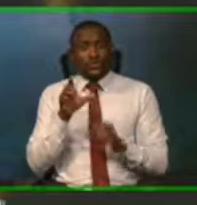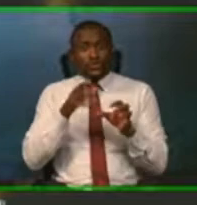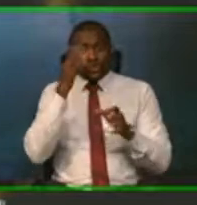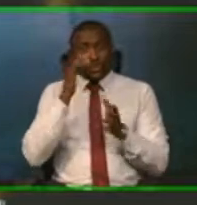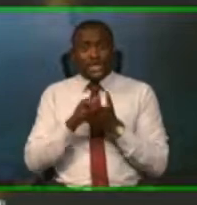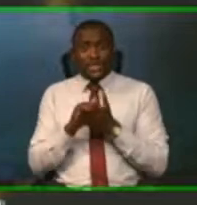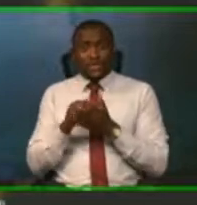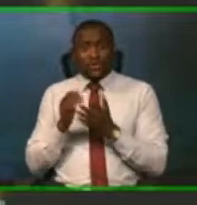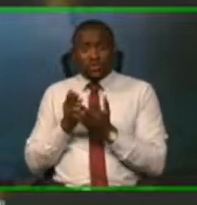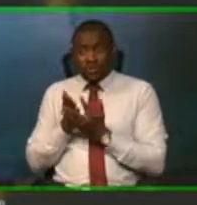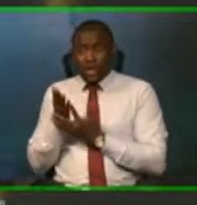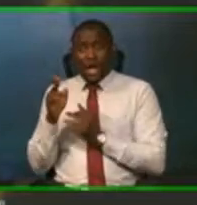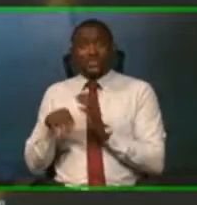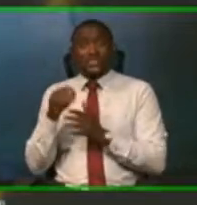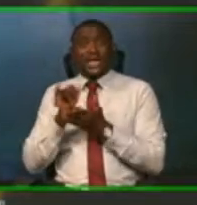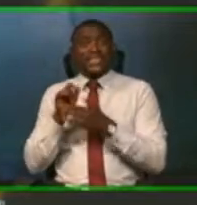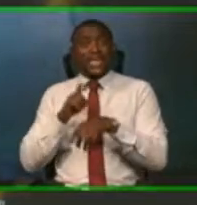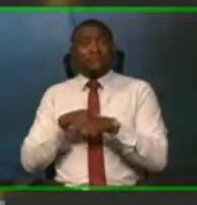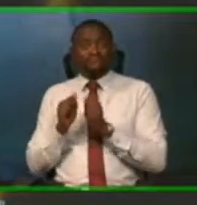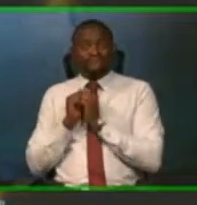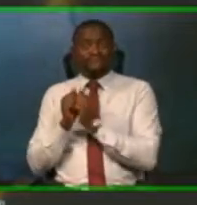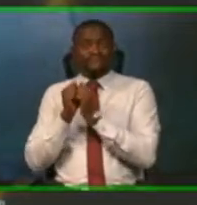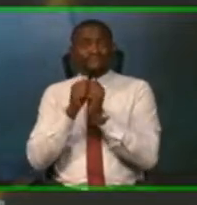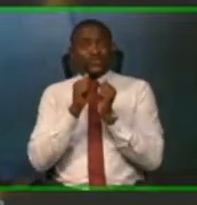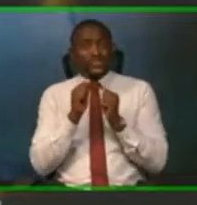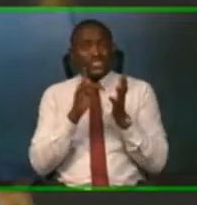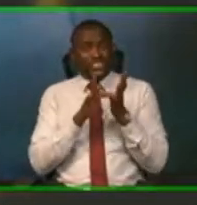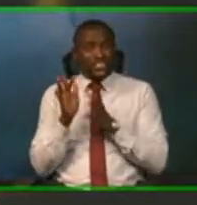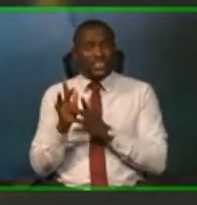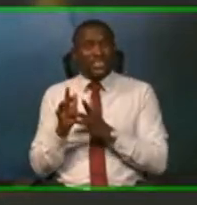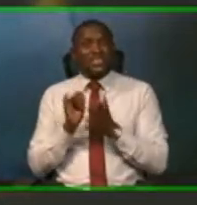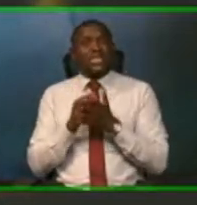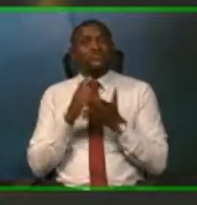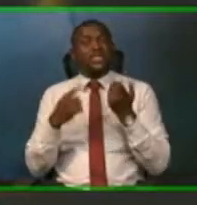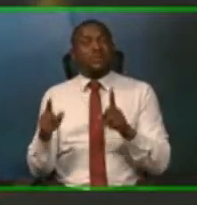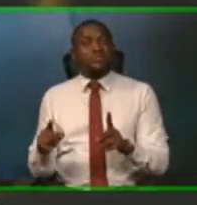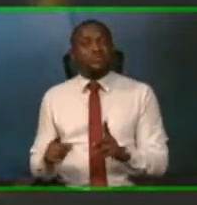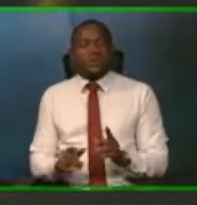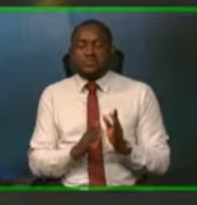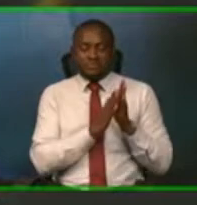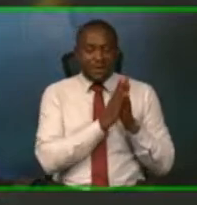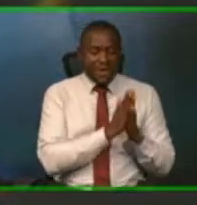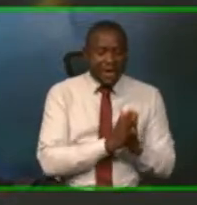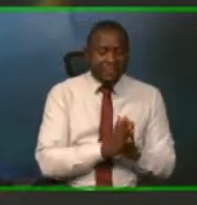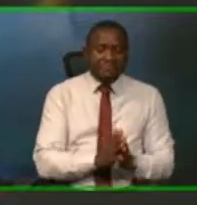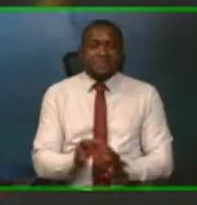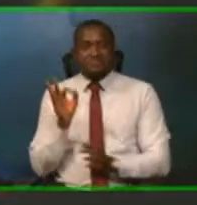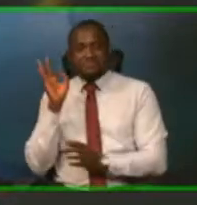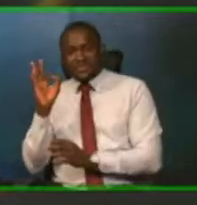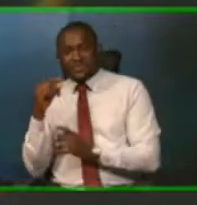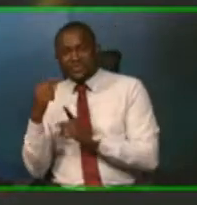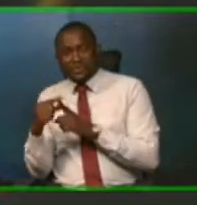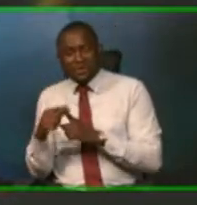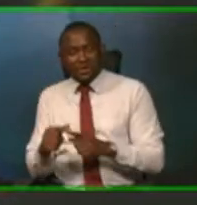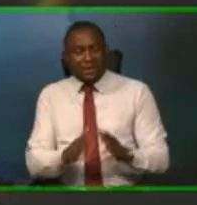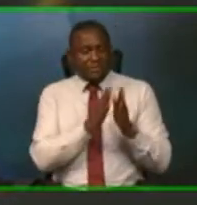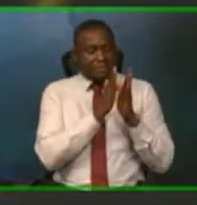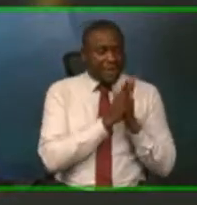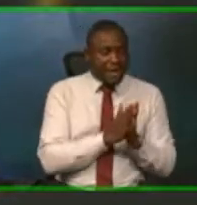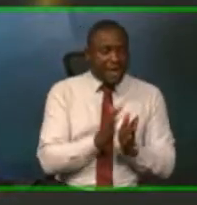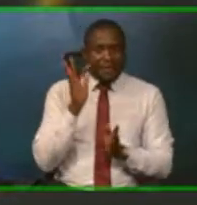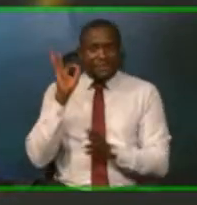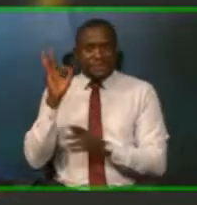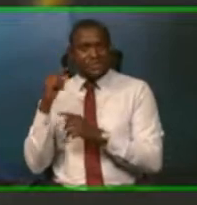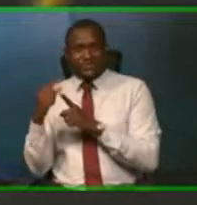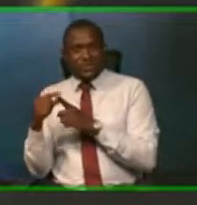with Jesus, this was all that happened? Prayer and the ministry of the word. Prayer and the ministry of the